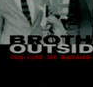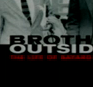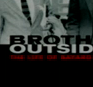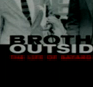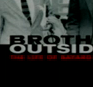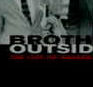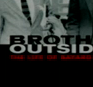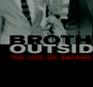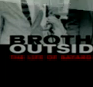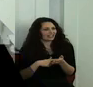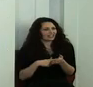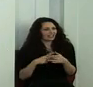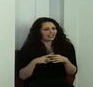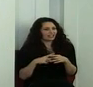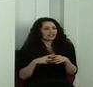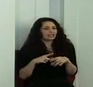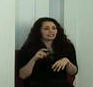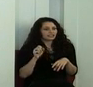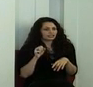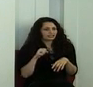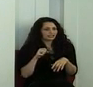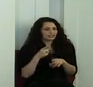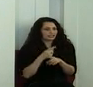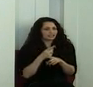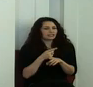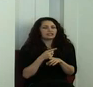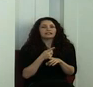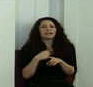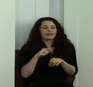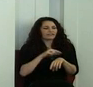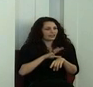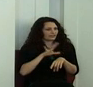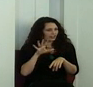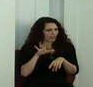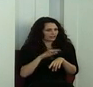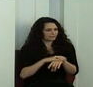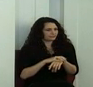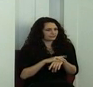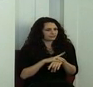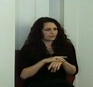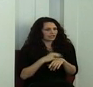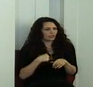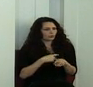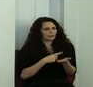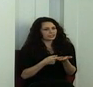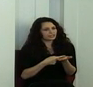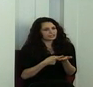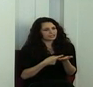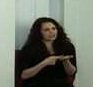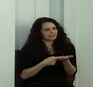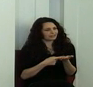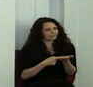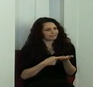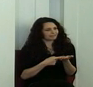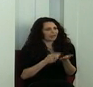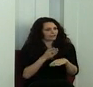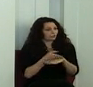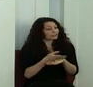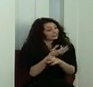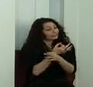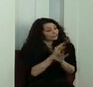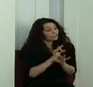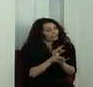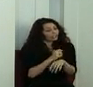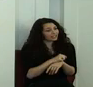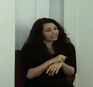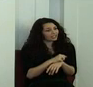I'm told that's here in the sanctuary, is that correct? Here in the sanctuary at 5 o'clock. There'll be discussion and a reception afterwards. It's free, but of